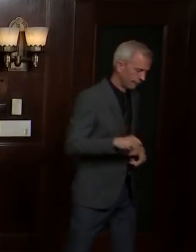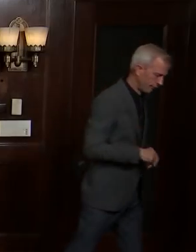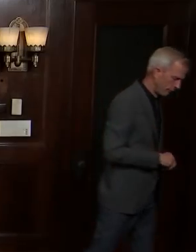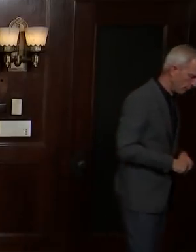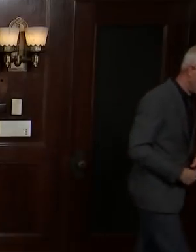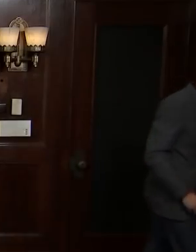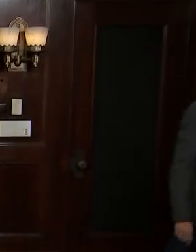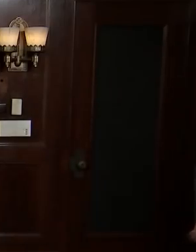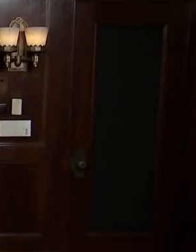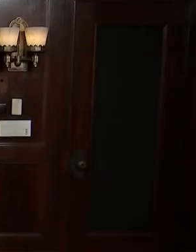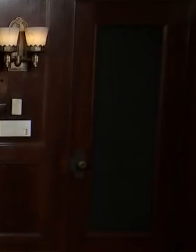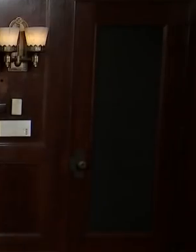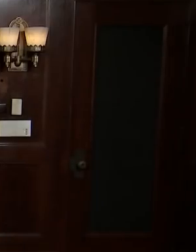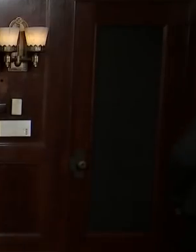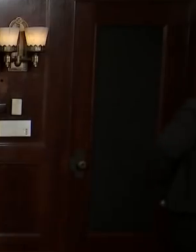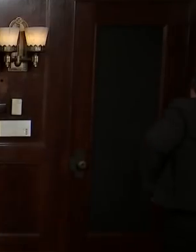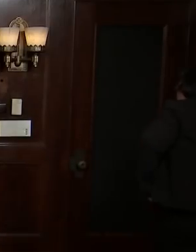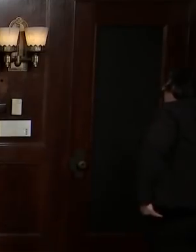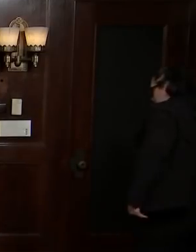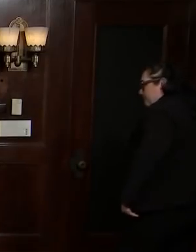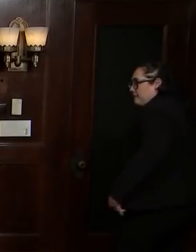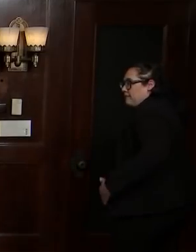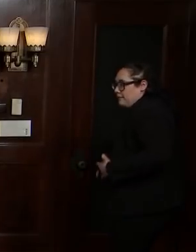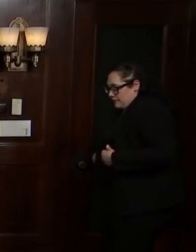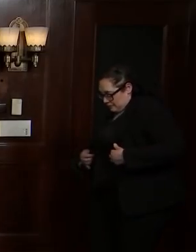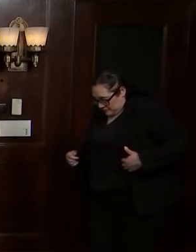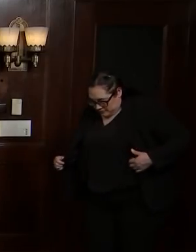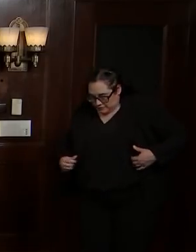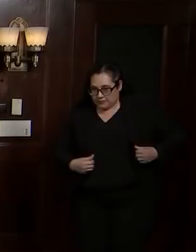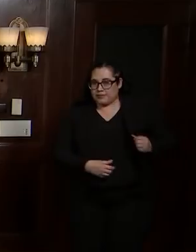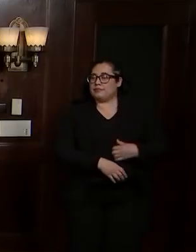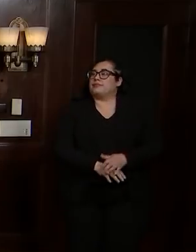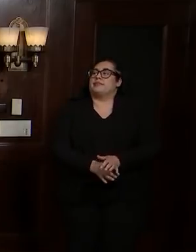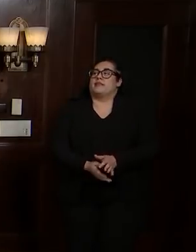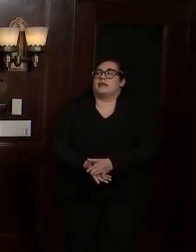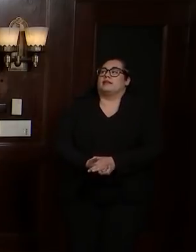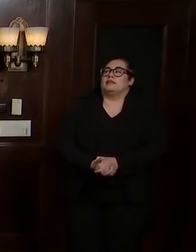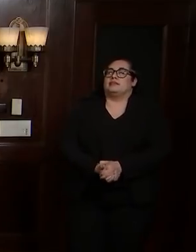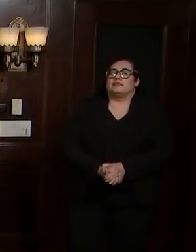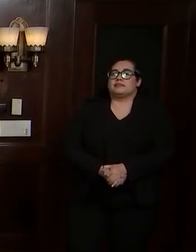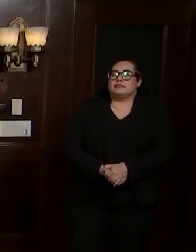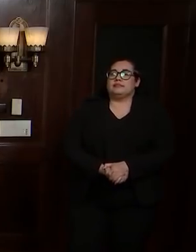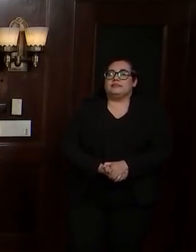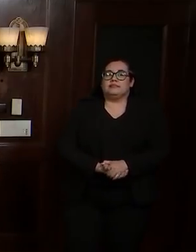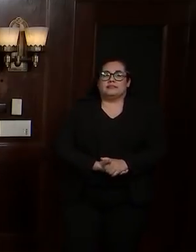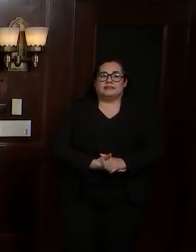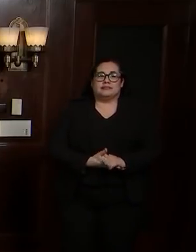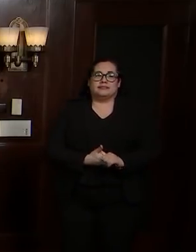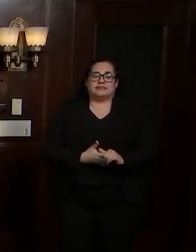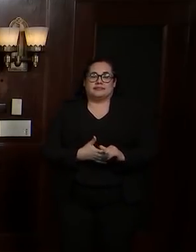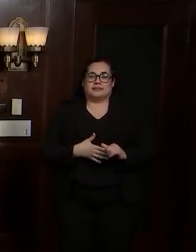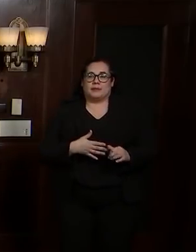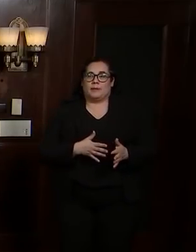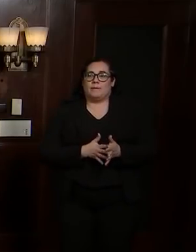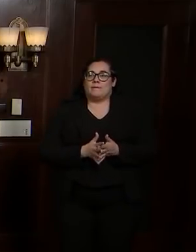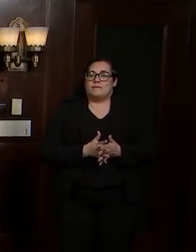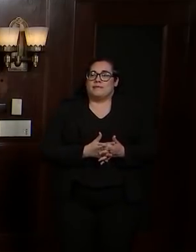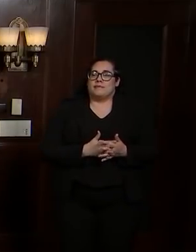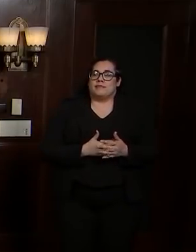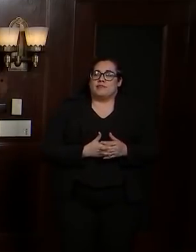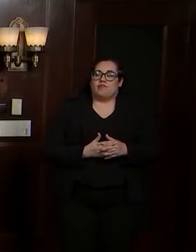Thanks. I'll let you safely pass. Thank you. Man. That was great. Thank you.